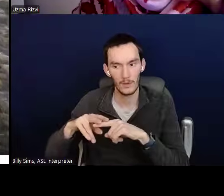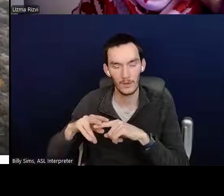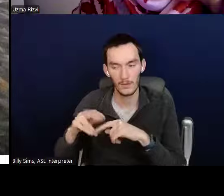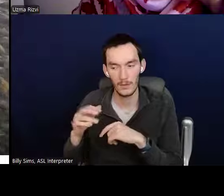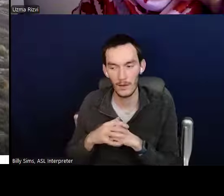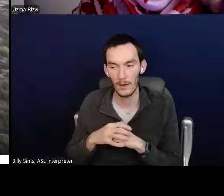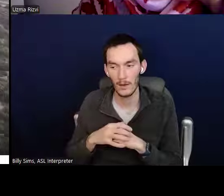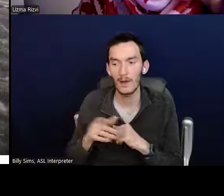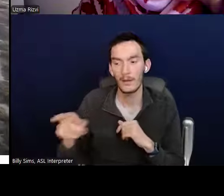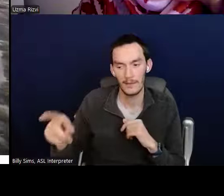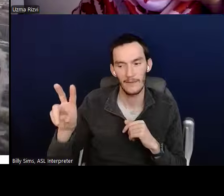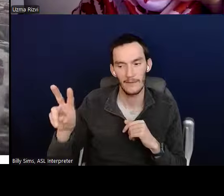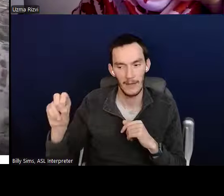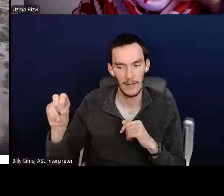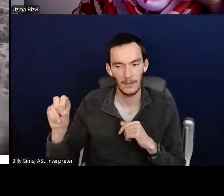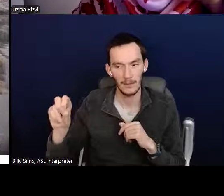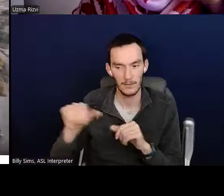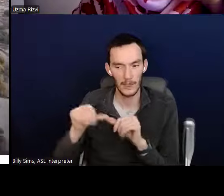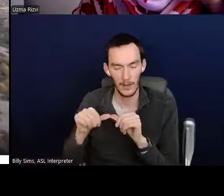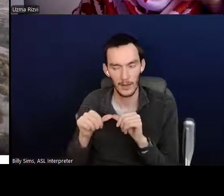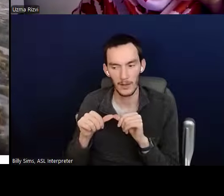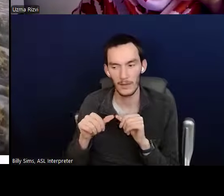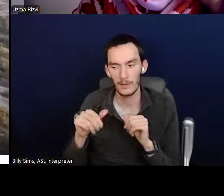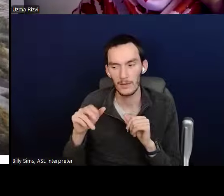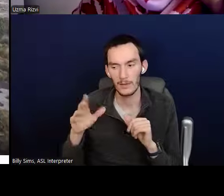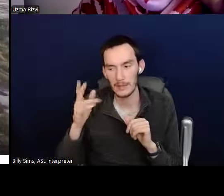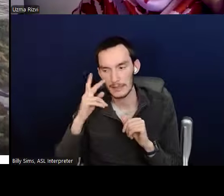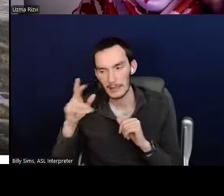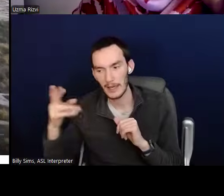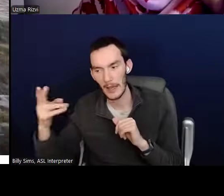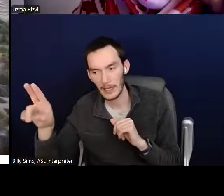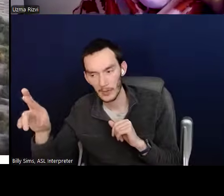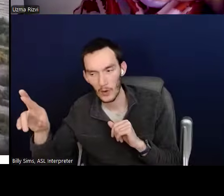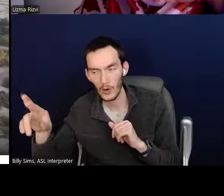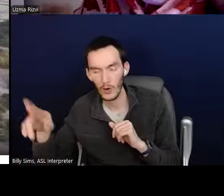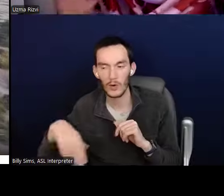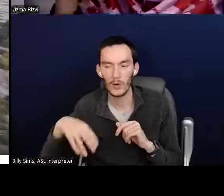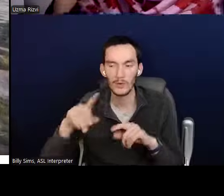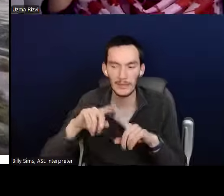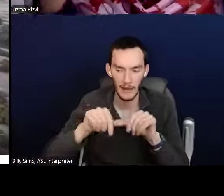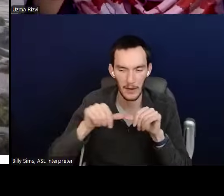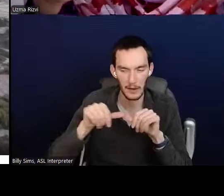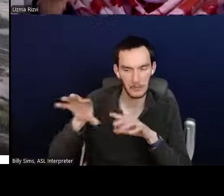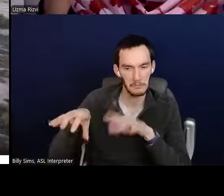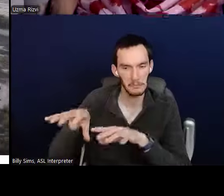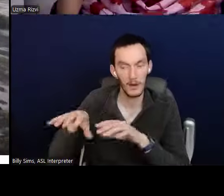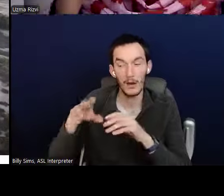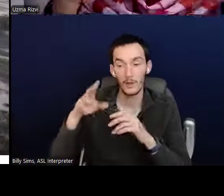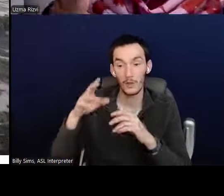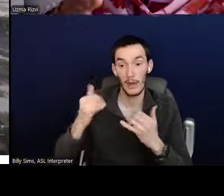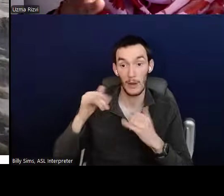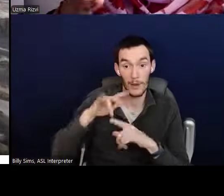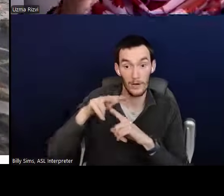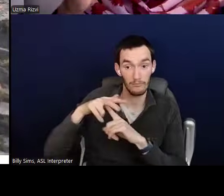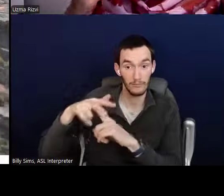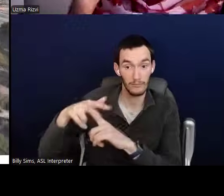is VS area. We've got a little bit of George Dales area, HR areas down there. We're moving east and the camera,